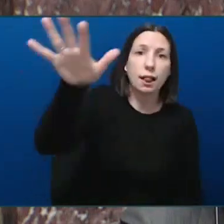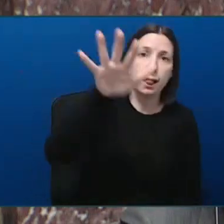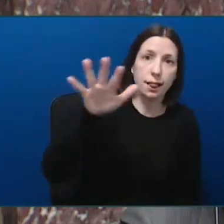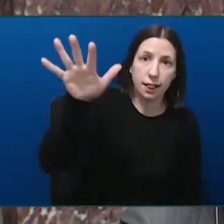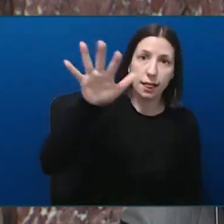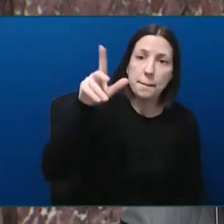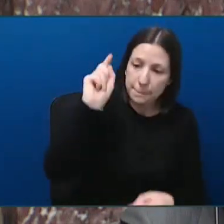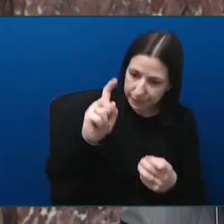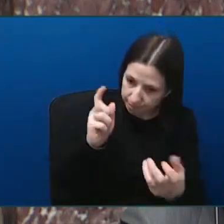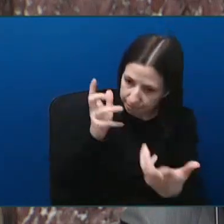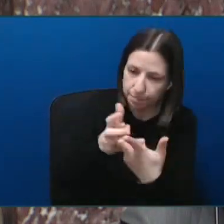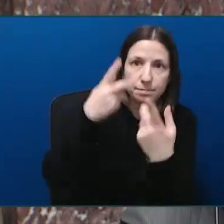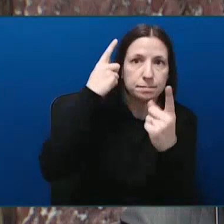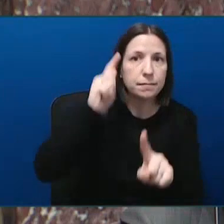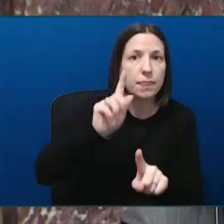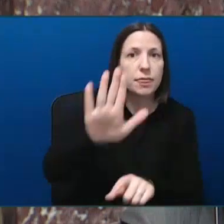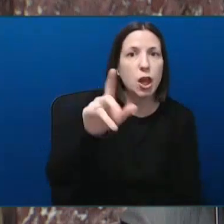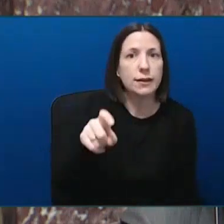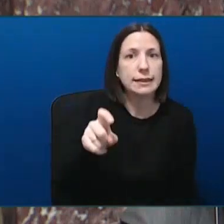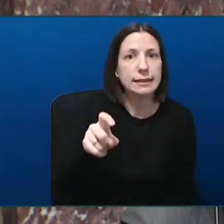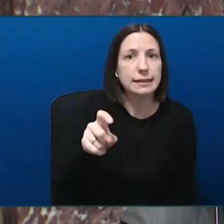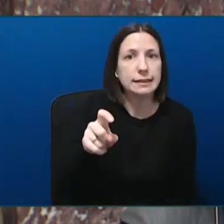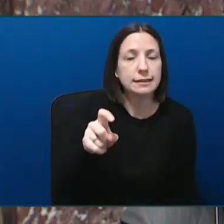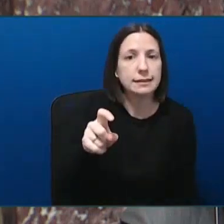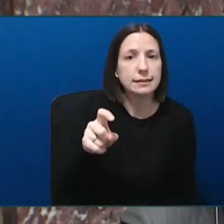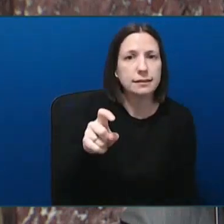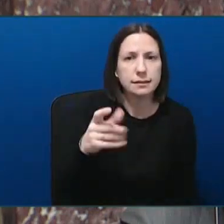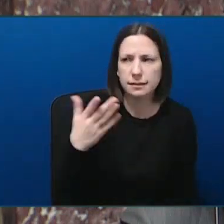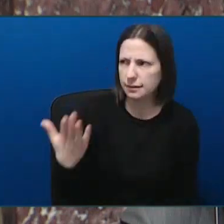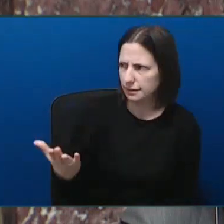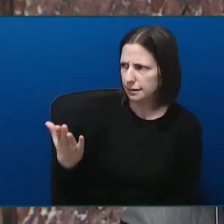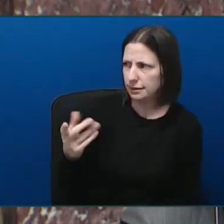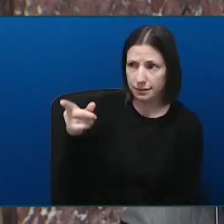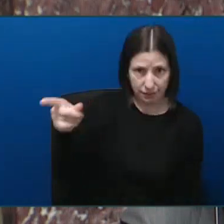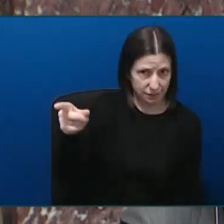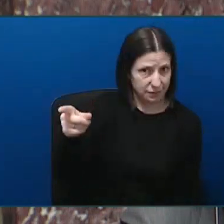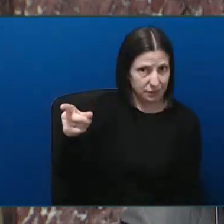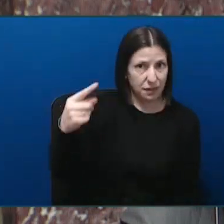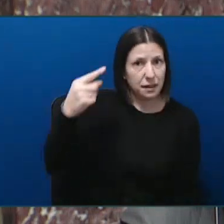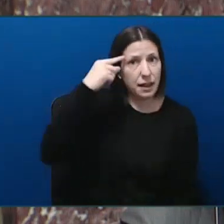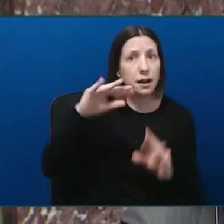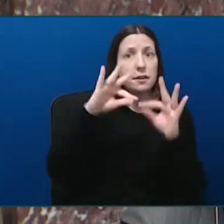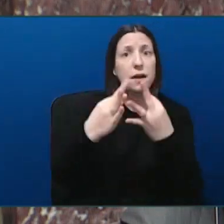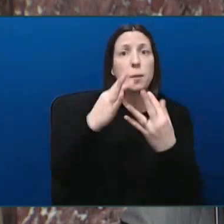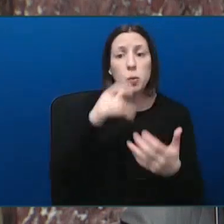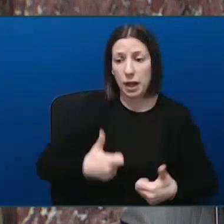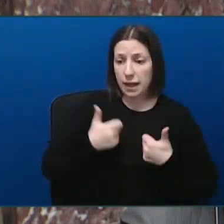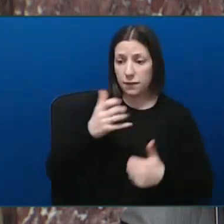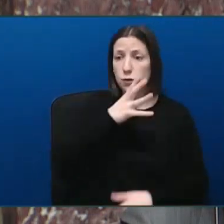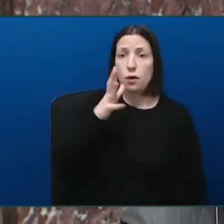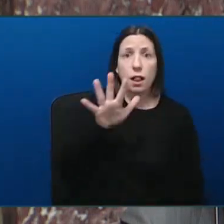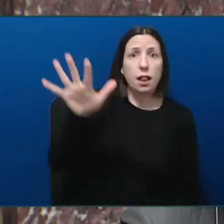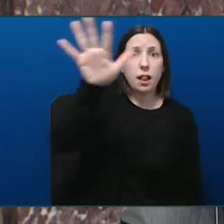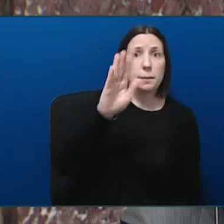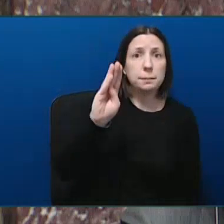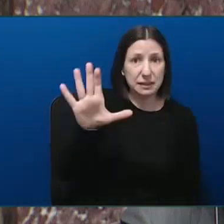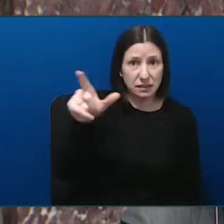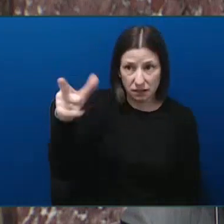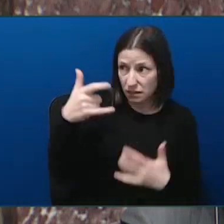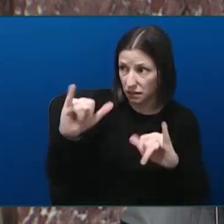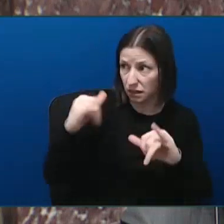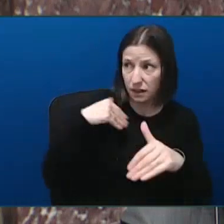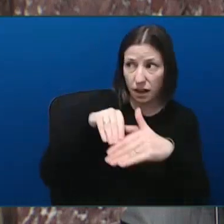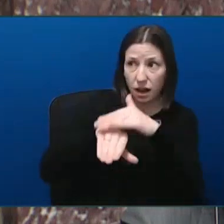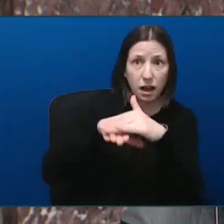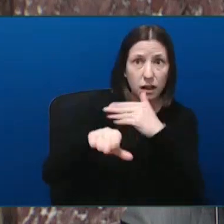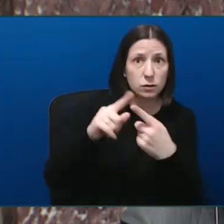stand here and pretend that families who live in rural British Columbia have access to treatment when they need it? Because